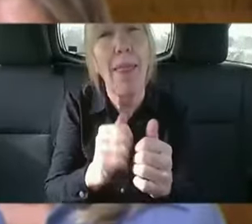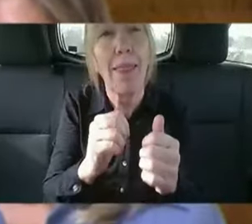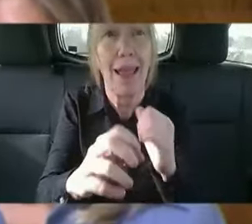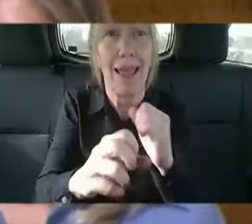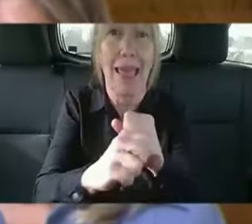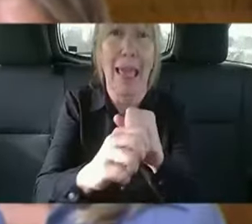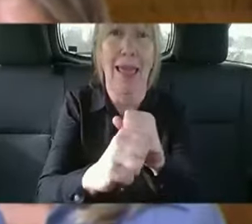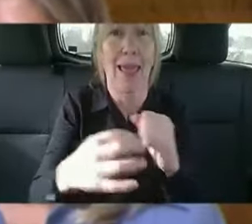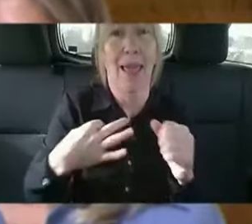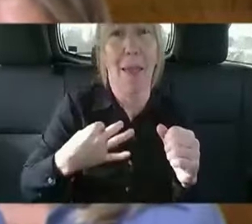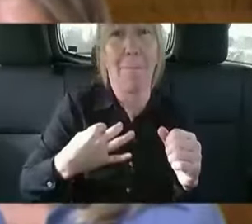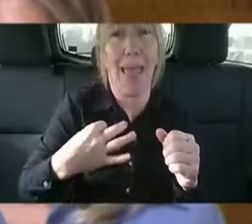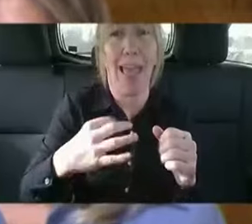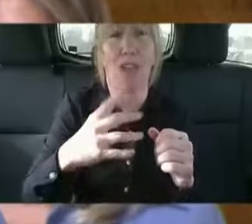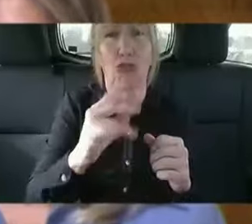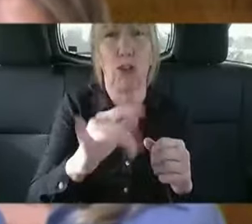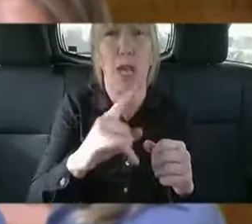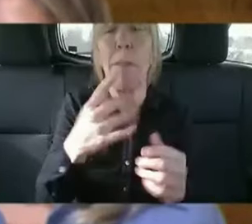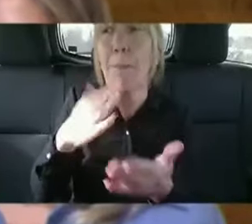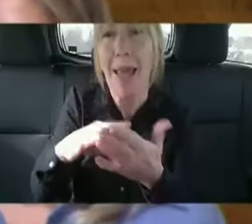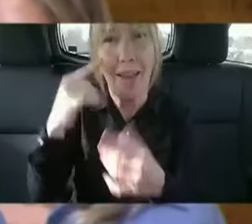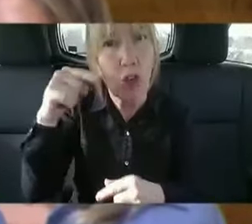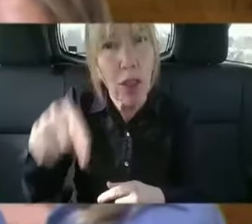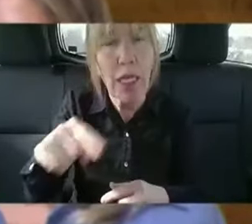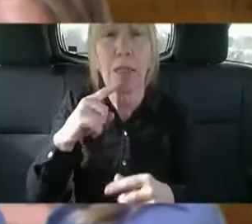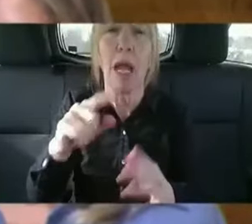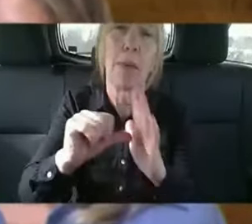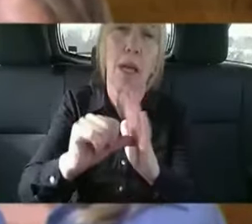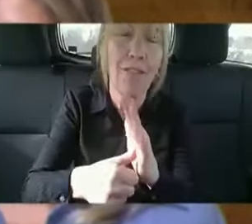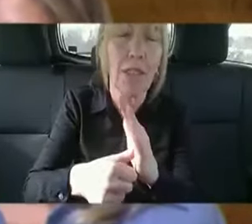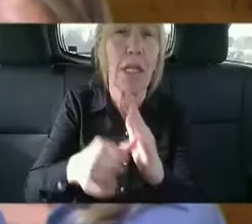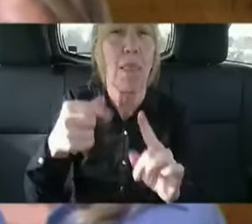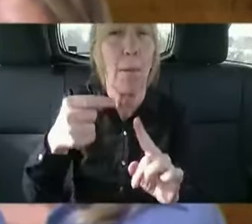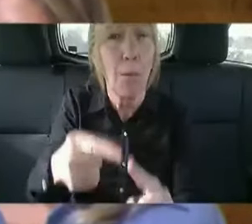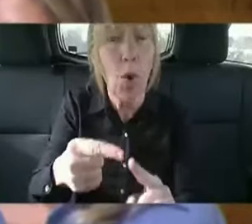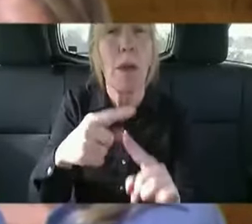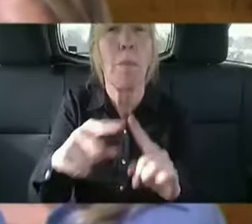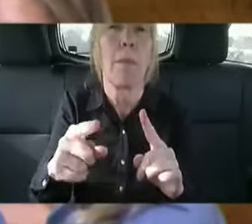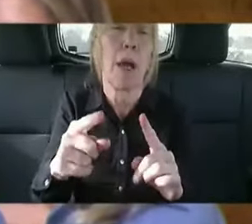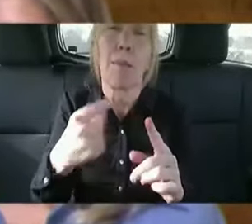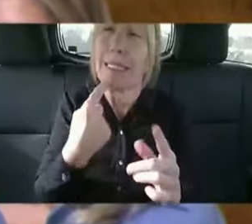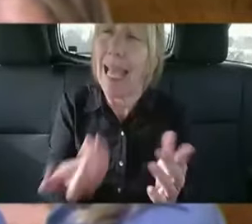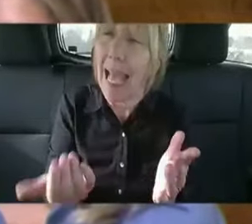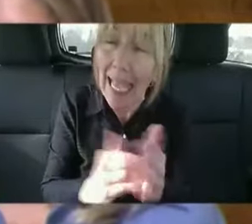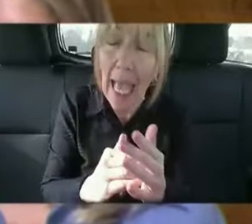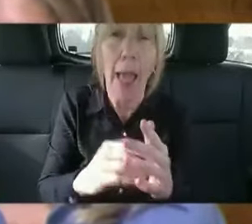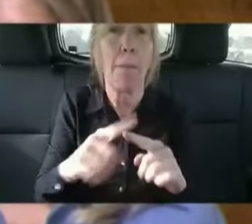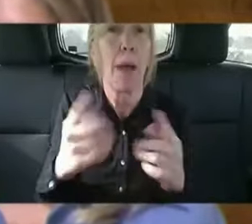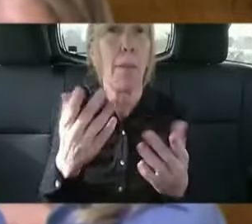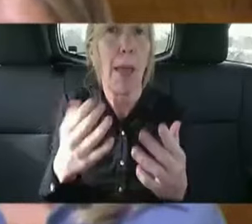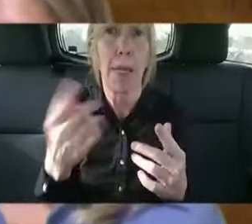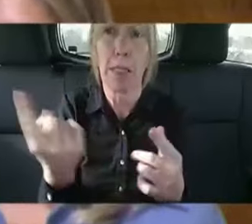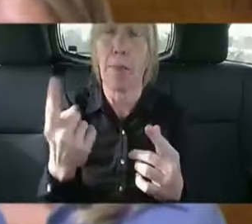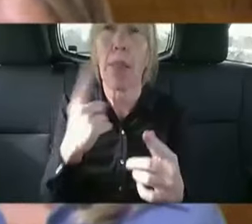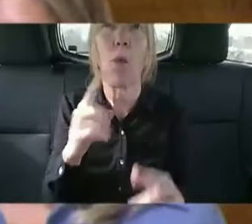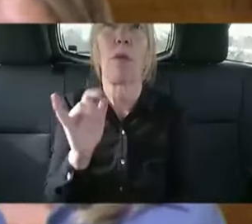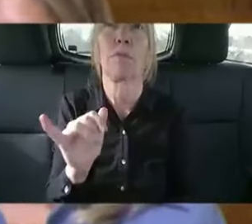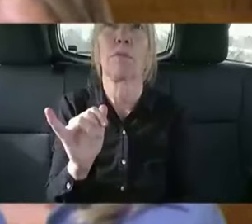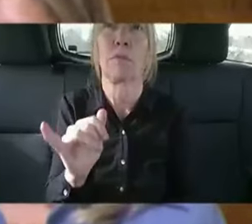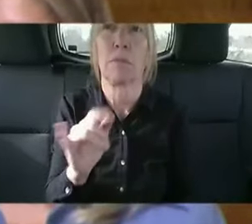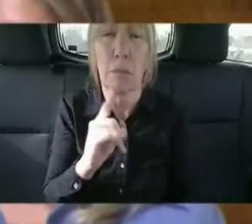this. And I'm just gonna make that point because we've made it before, but maybe this is the time that will actually mean something to people to